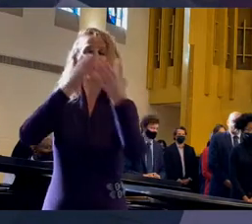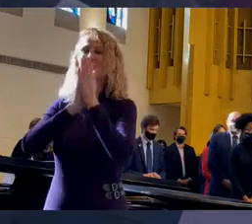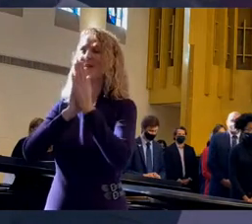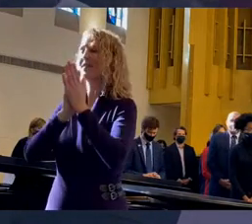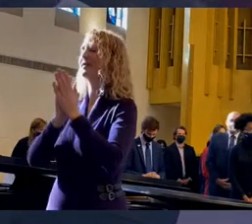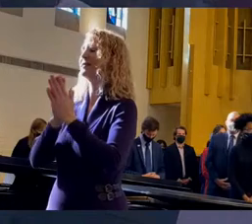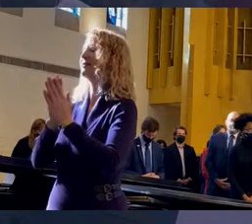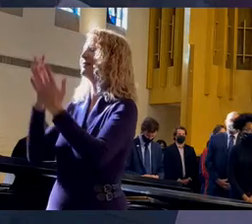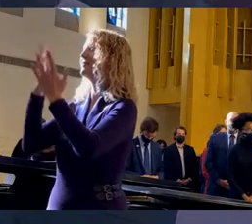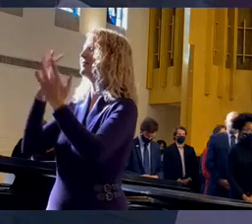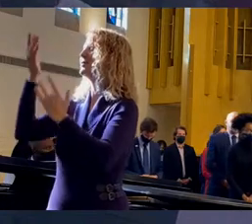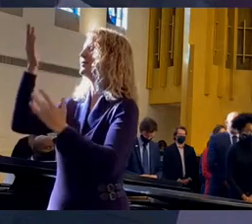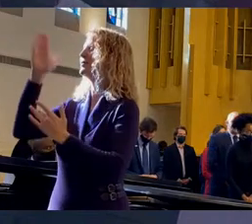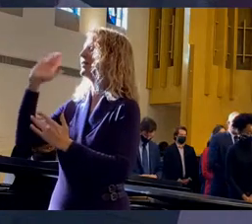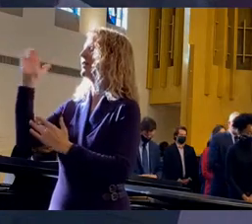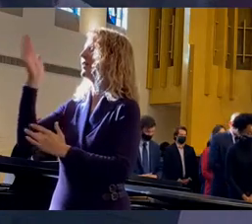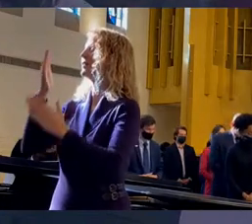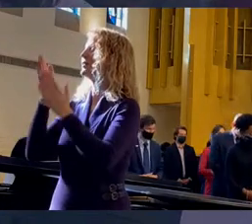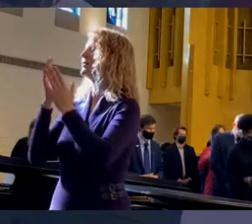pray.